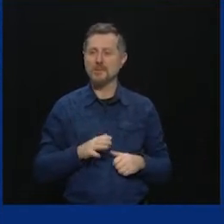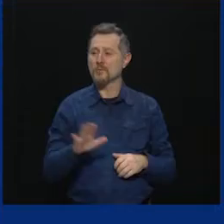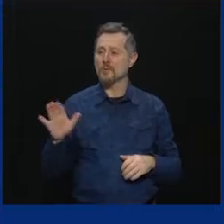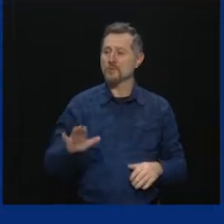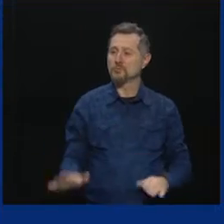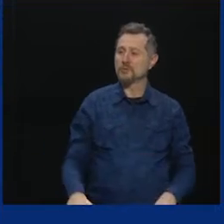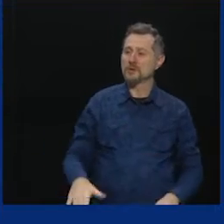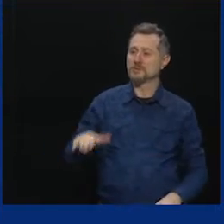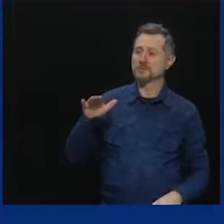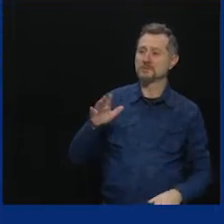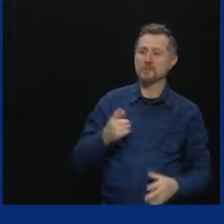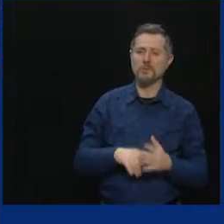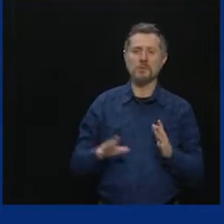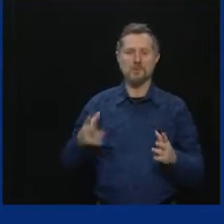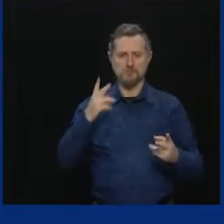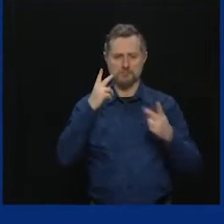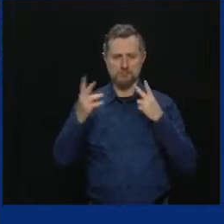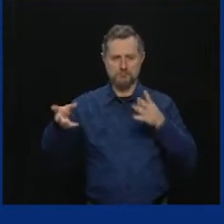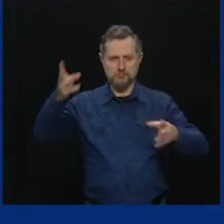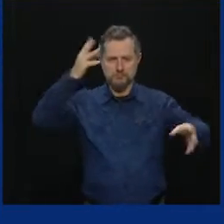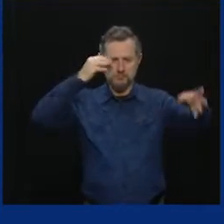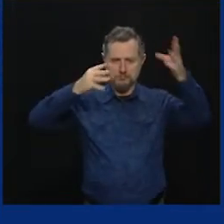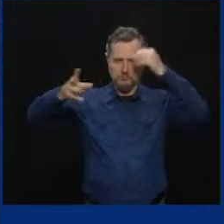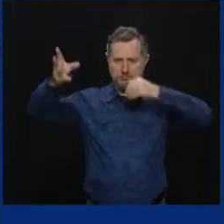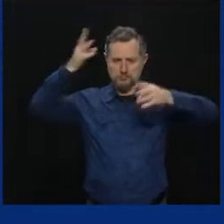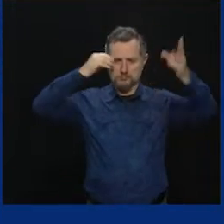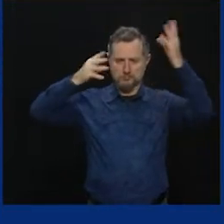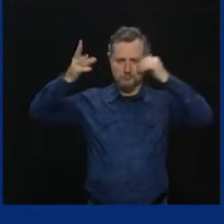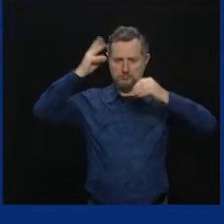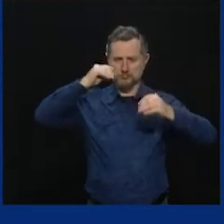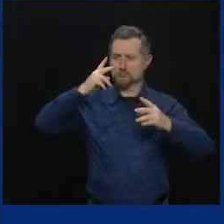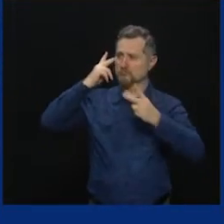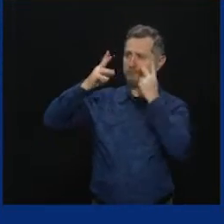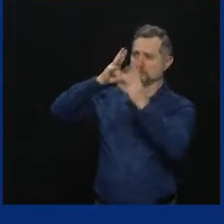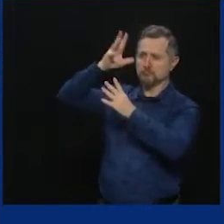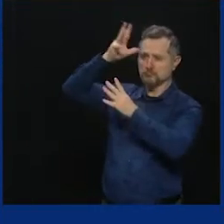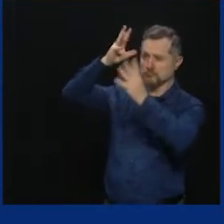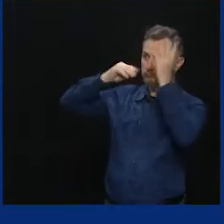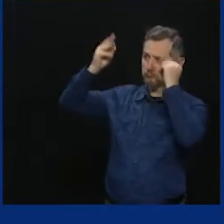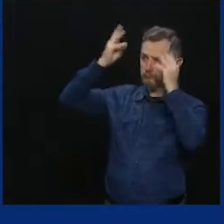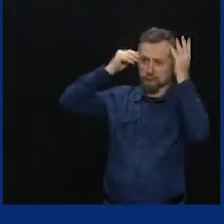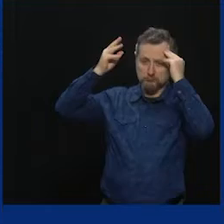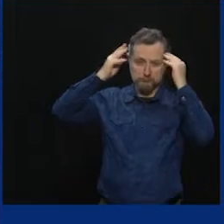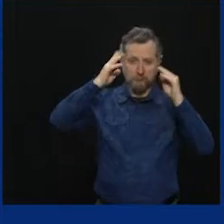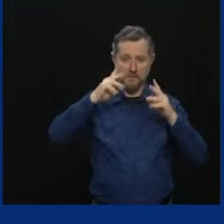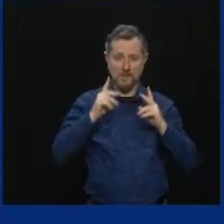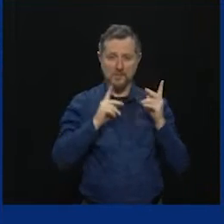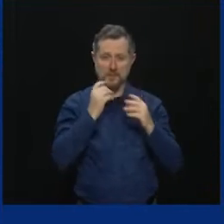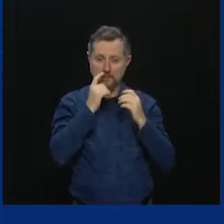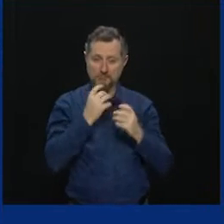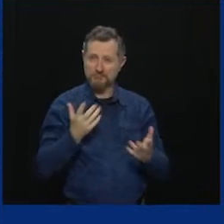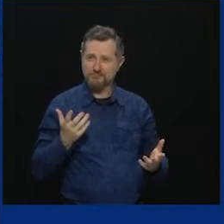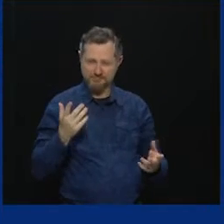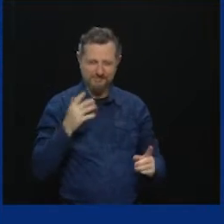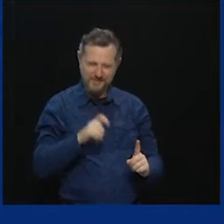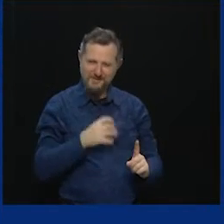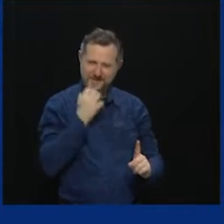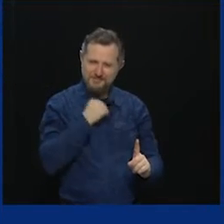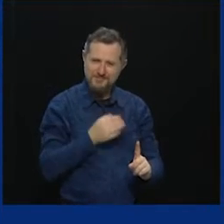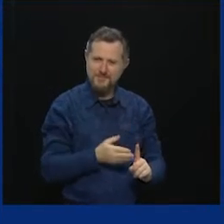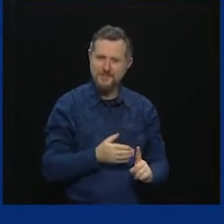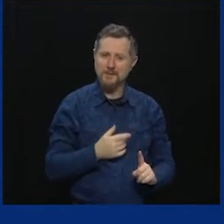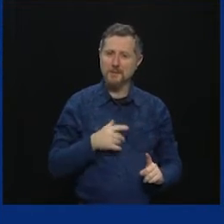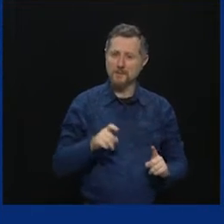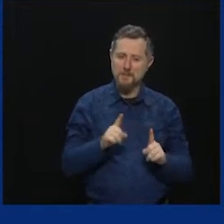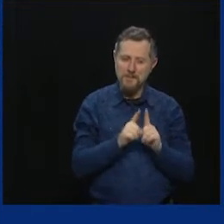to? What's going on with their parents? Are they getting people who care about them to invest time in their lives? Are they getting mentors and teachers